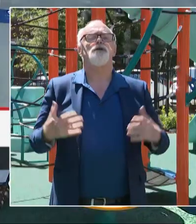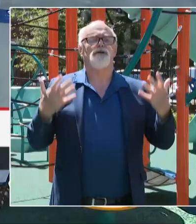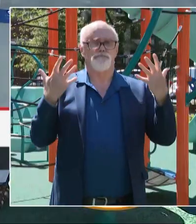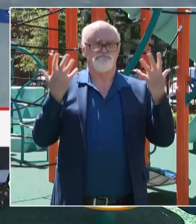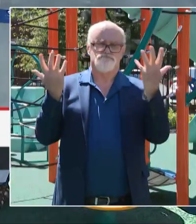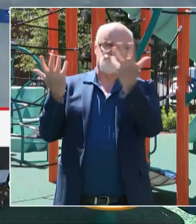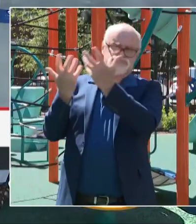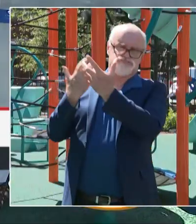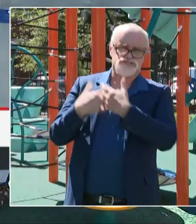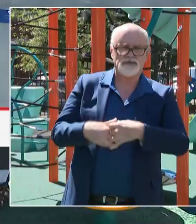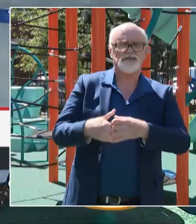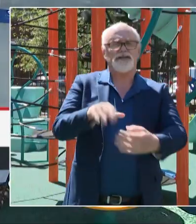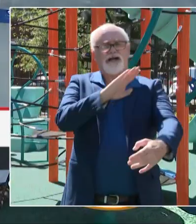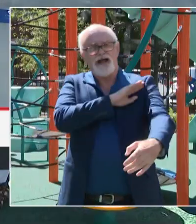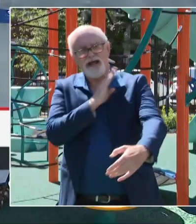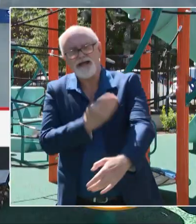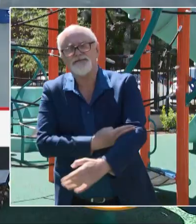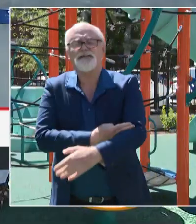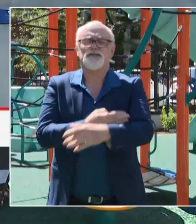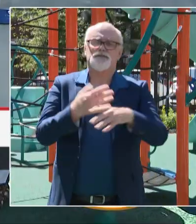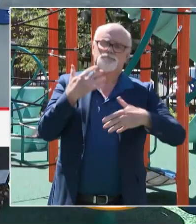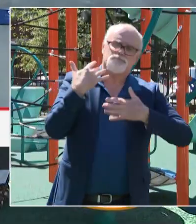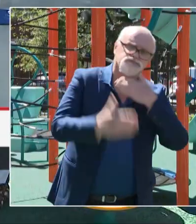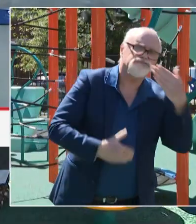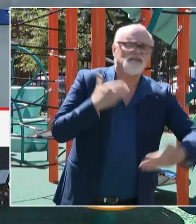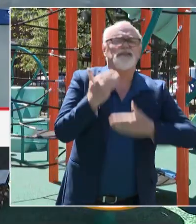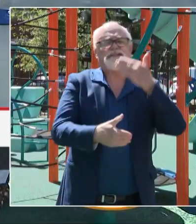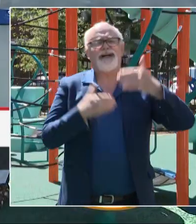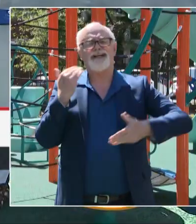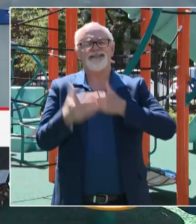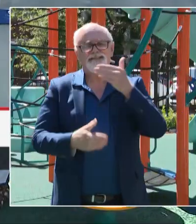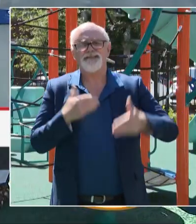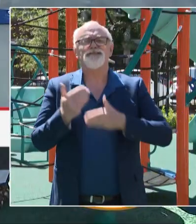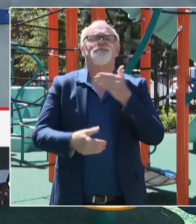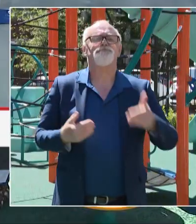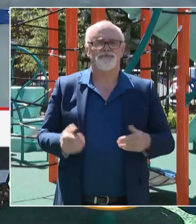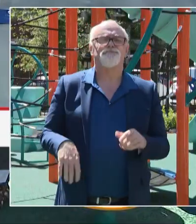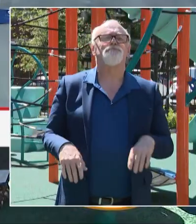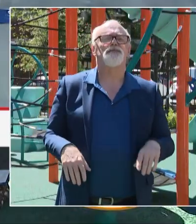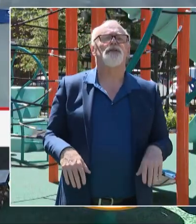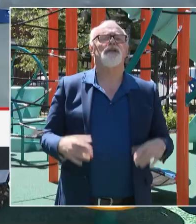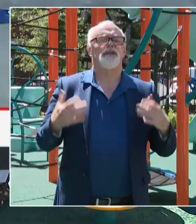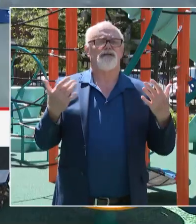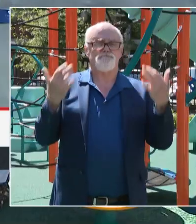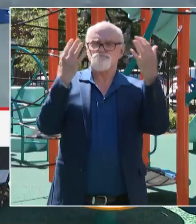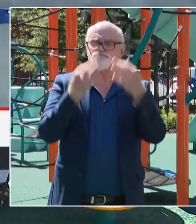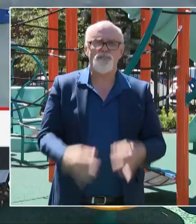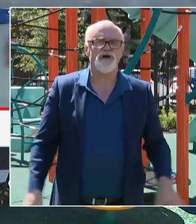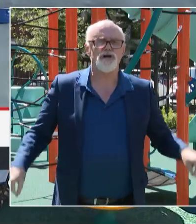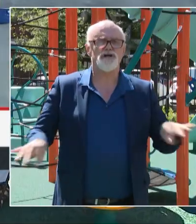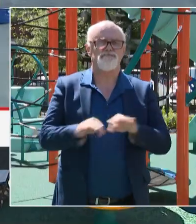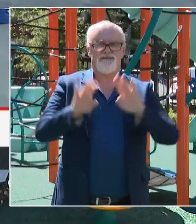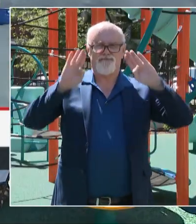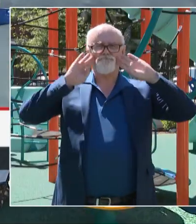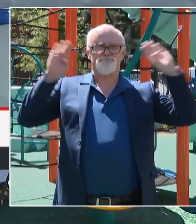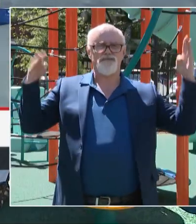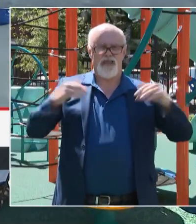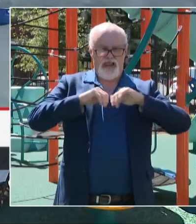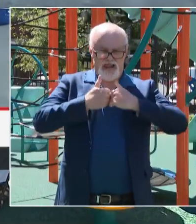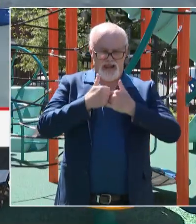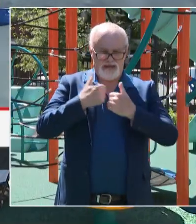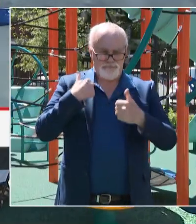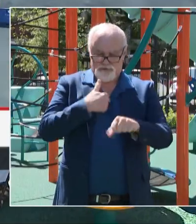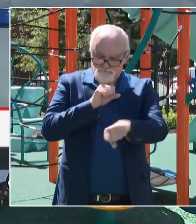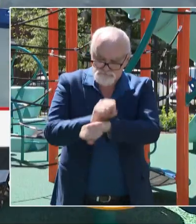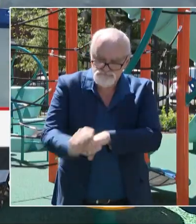areas. What we know at DGS is it's not just what you do, it's who you do it with and the way you go about. And we're very proud of our mandate by the mayor